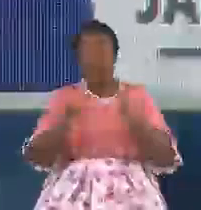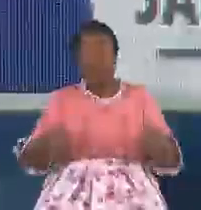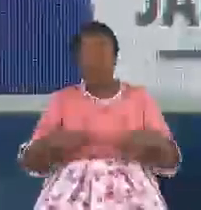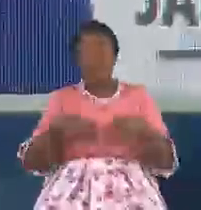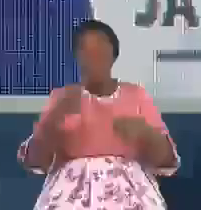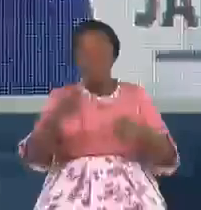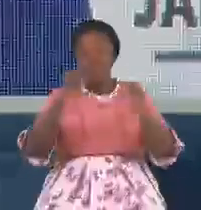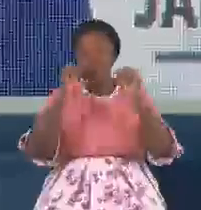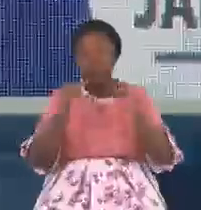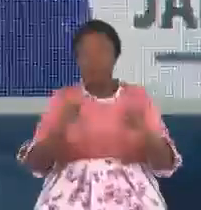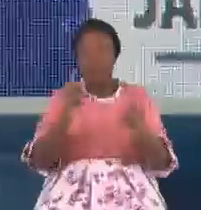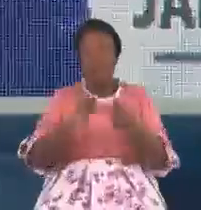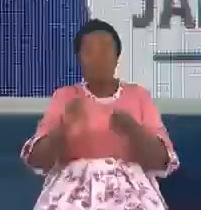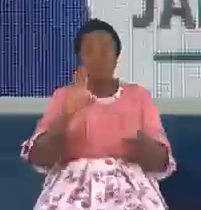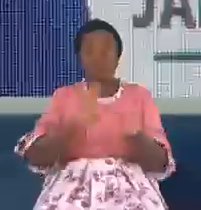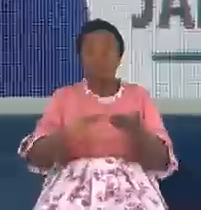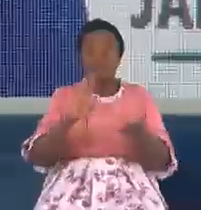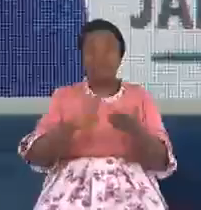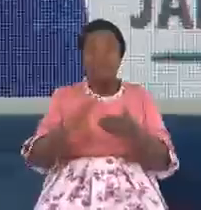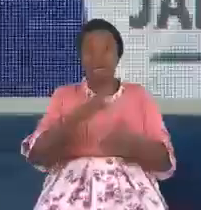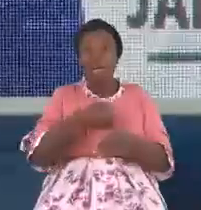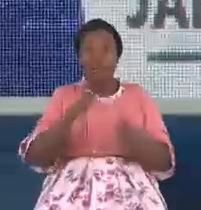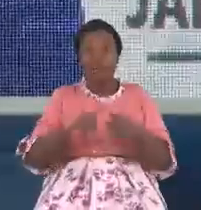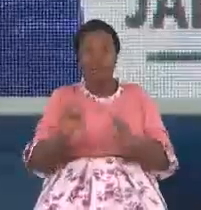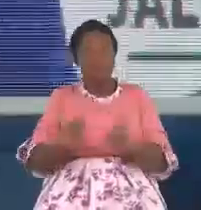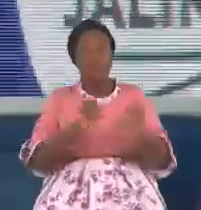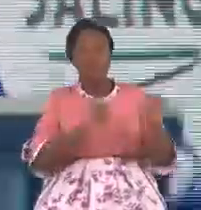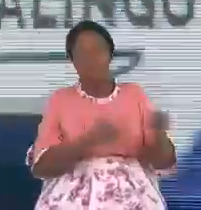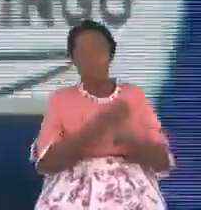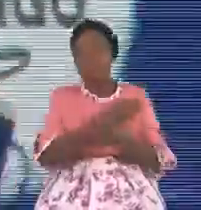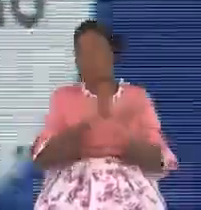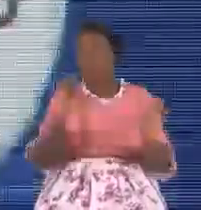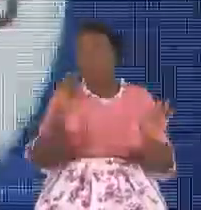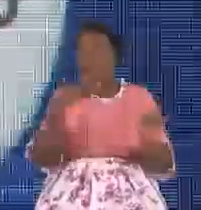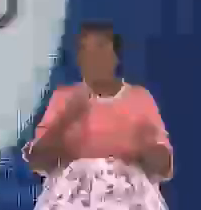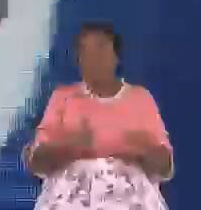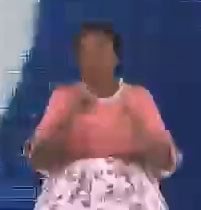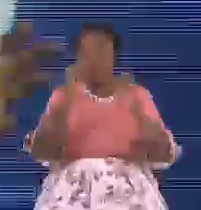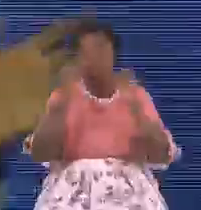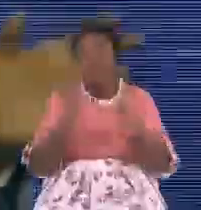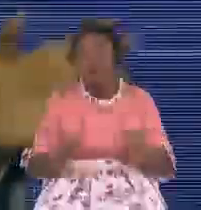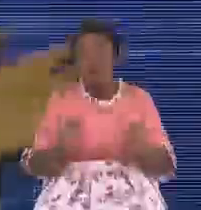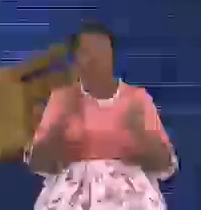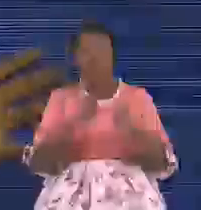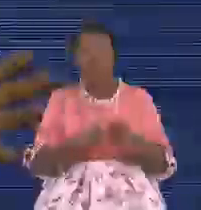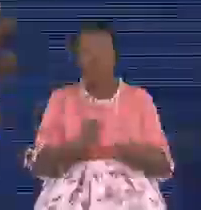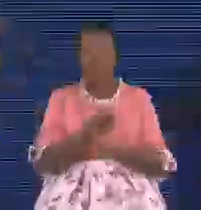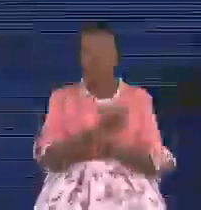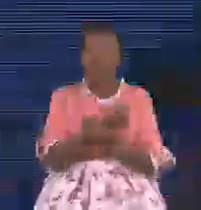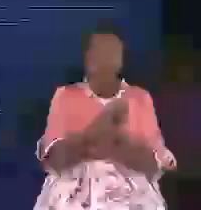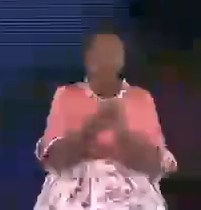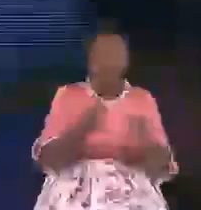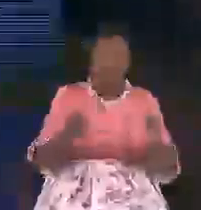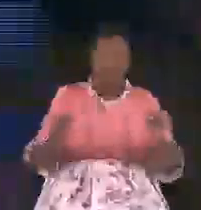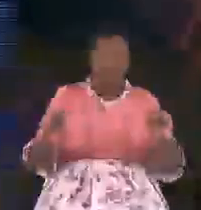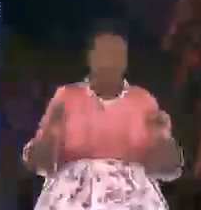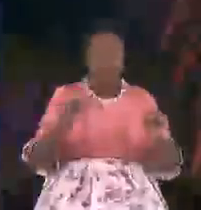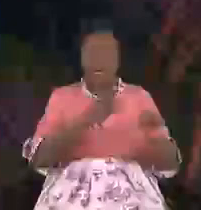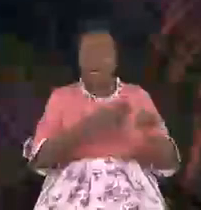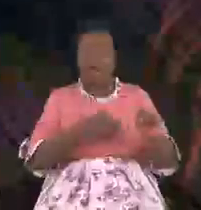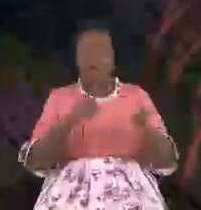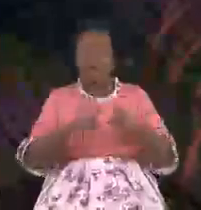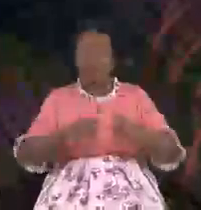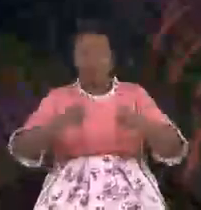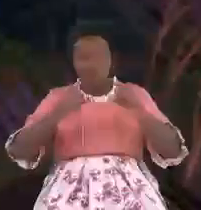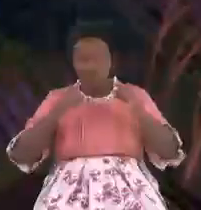forgive and to set free the power to save and to strengthen you